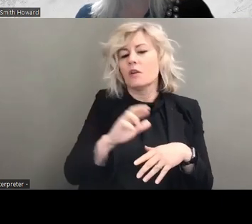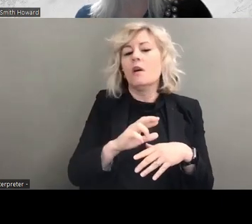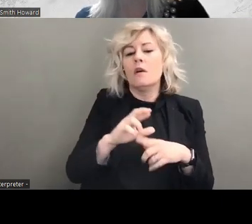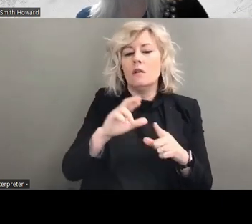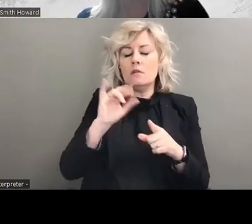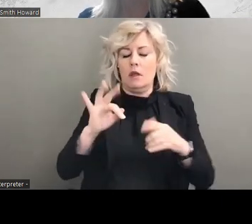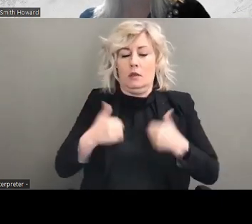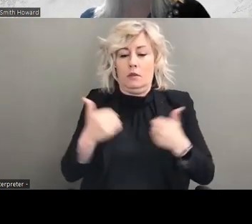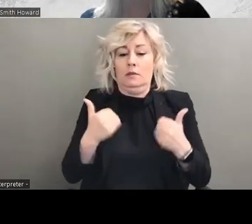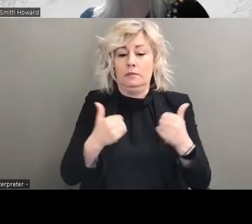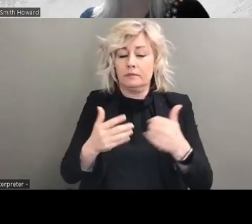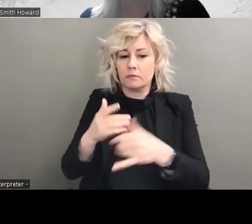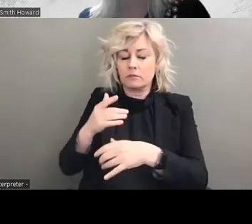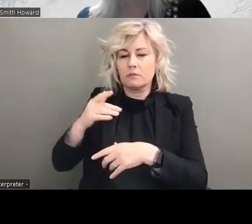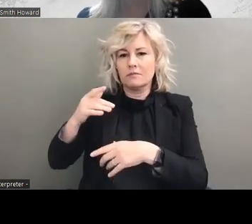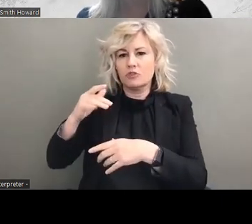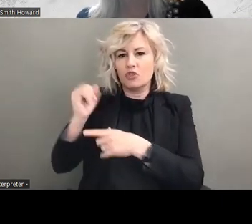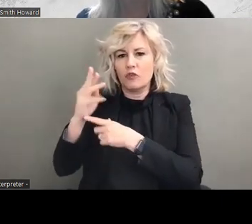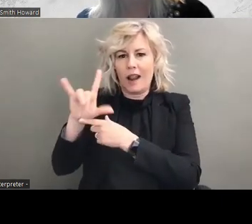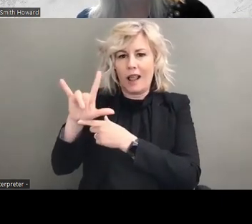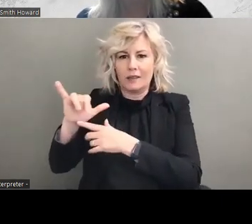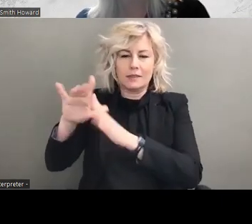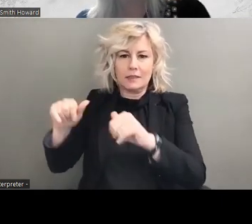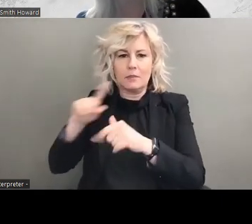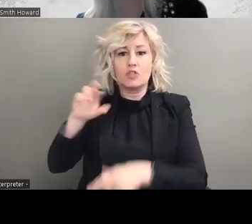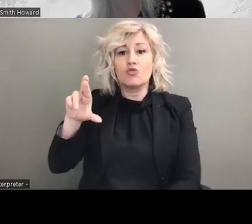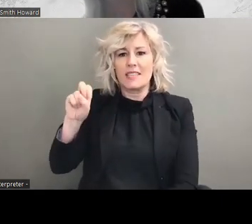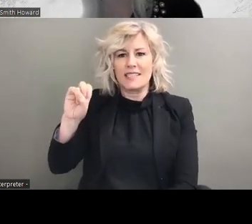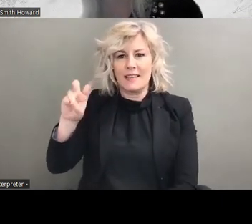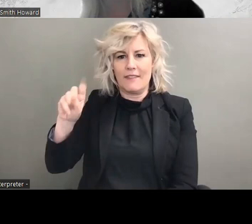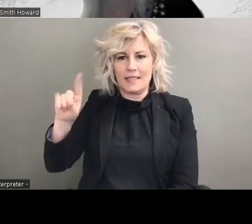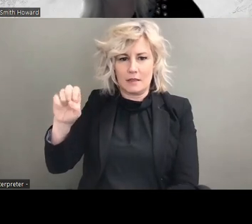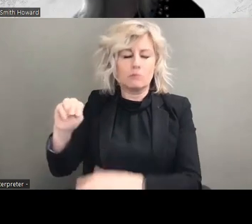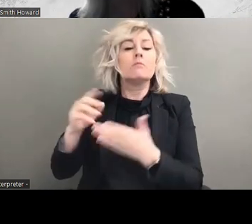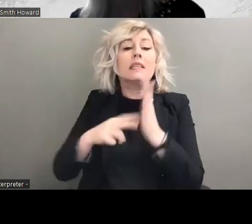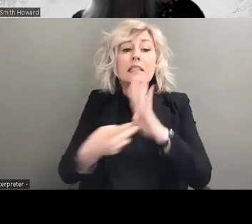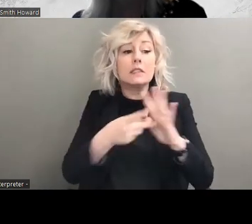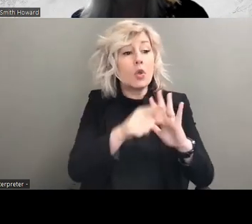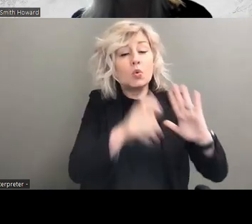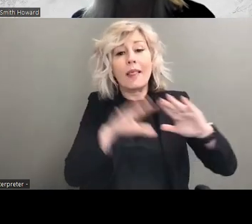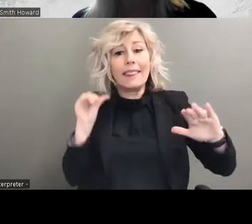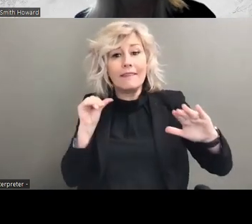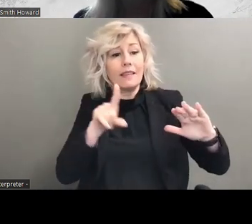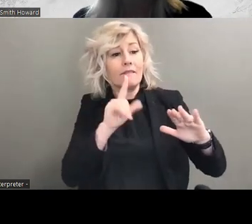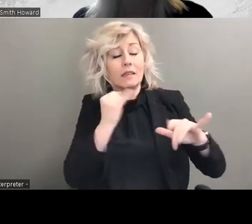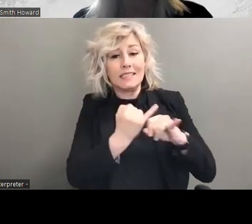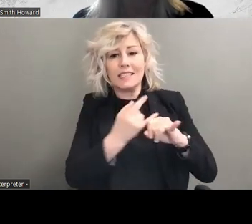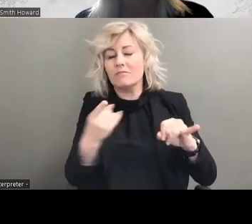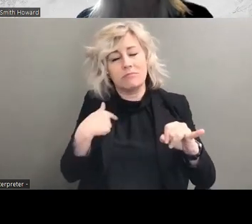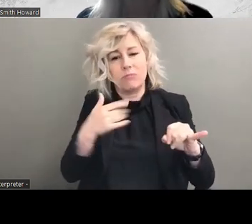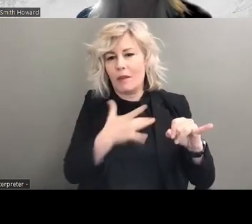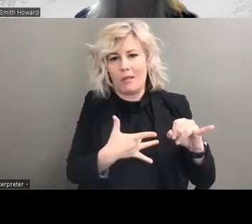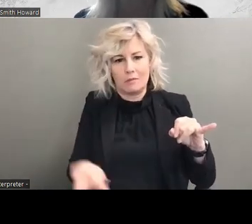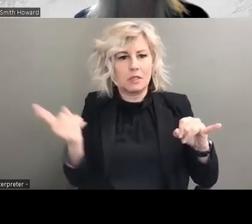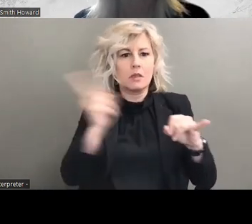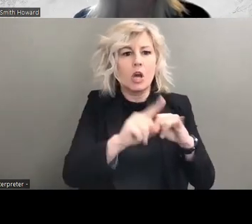justice system, it would be called recidivism. So kids who leave a facility are more likely to return. They are almost 2.5 times